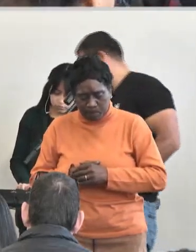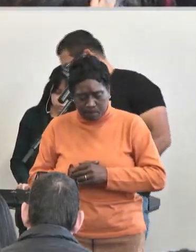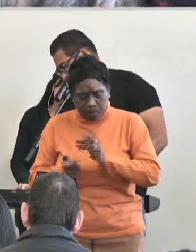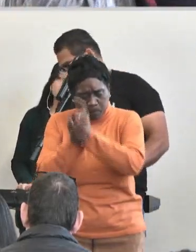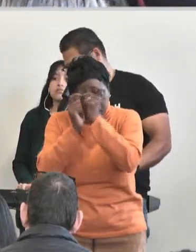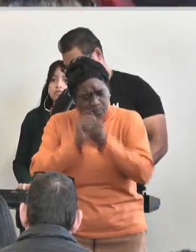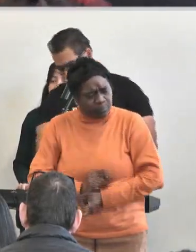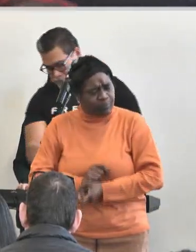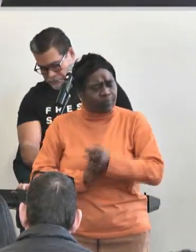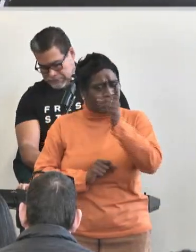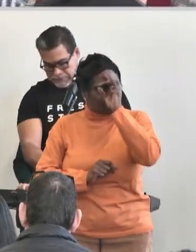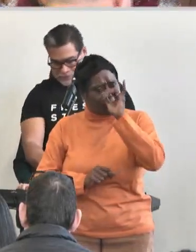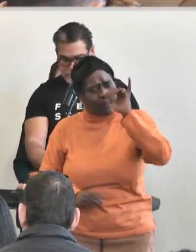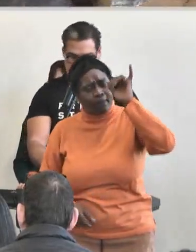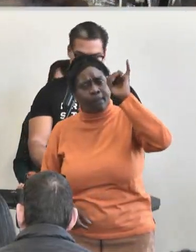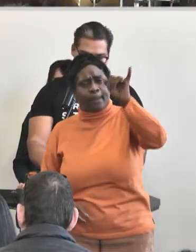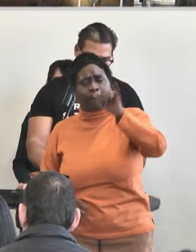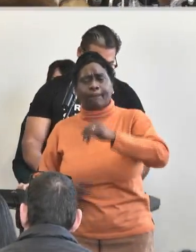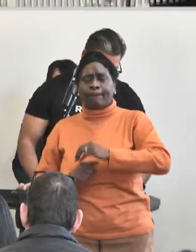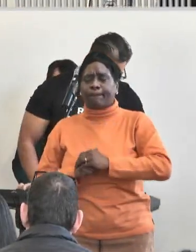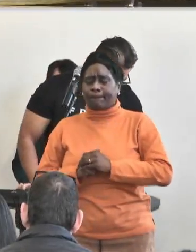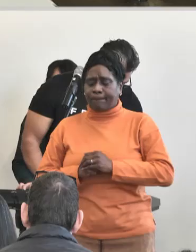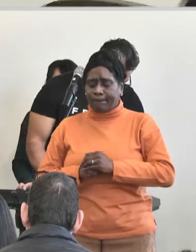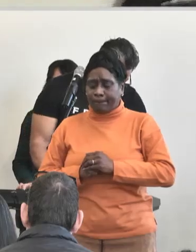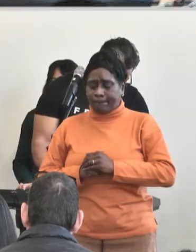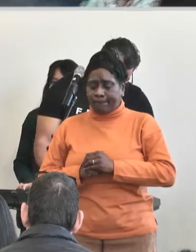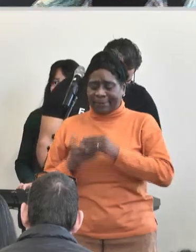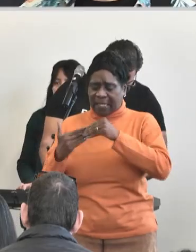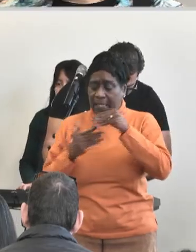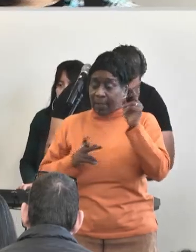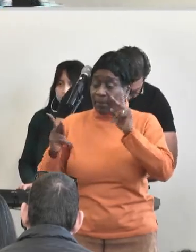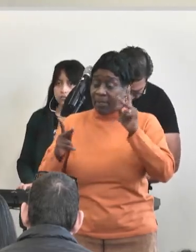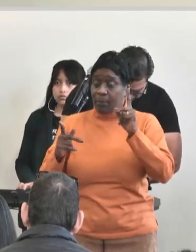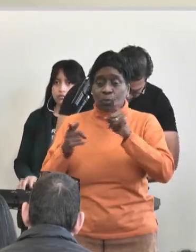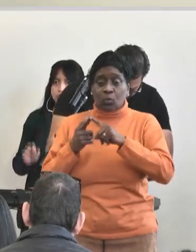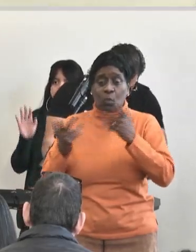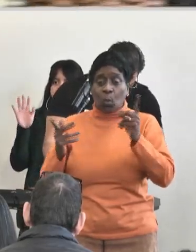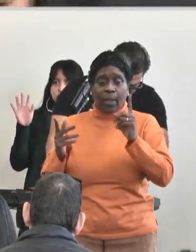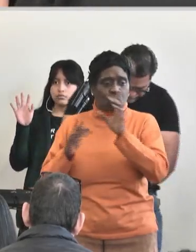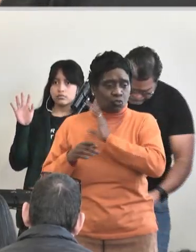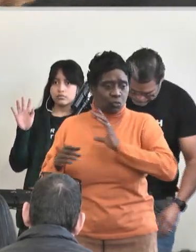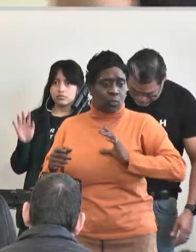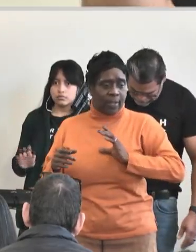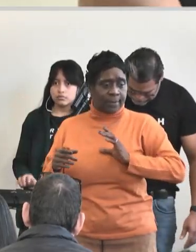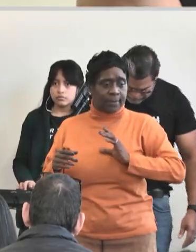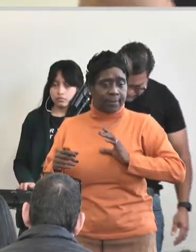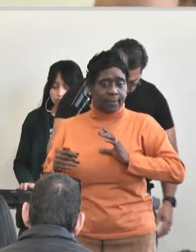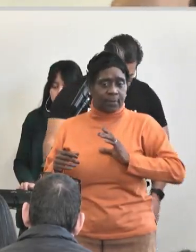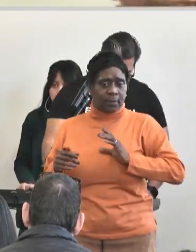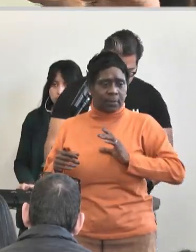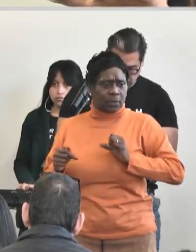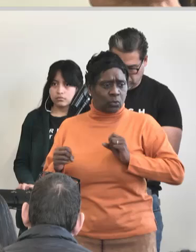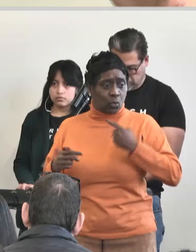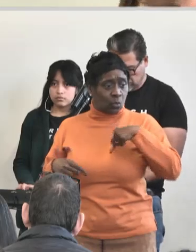change eternity, y cambiar la eternidad, and lead people to Christ. Y liderar gente a Cristo. And so